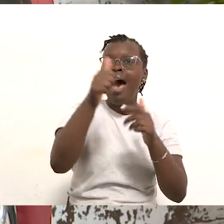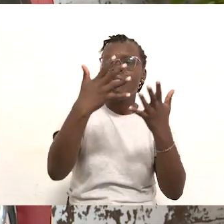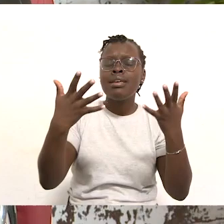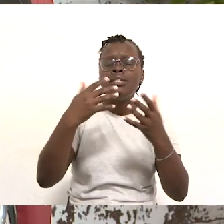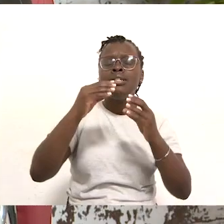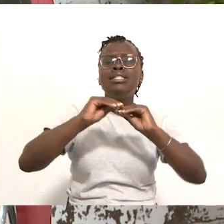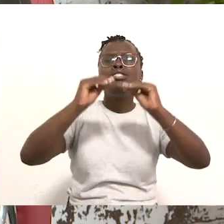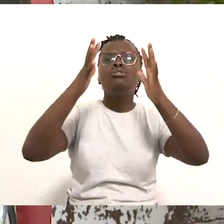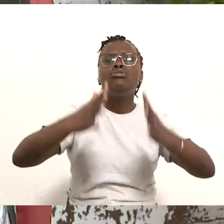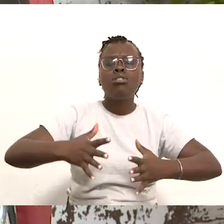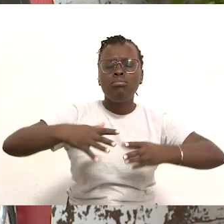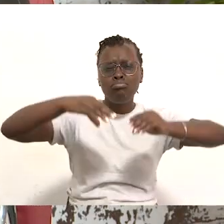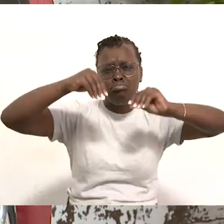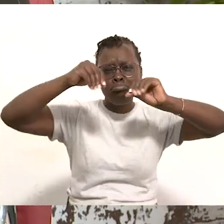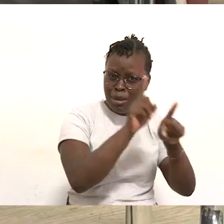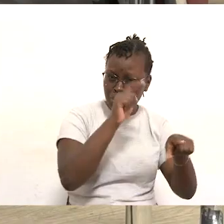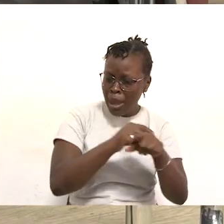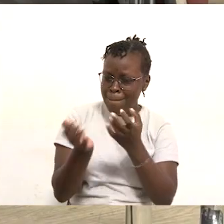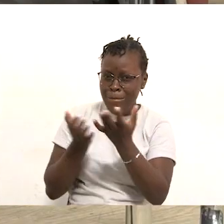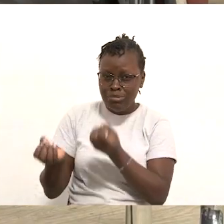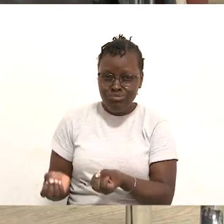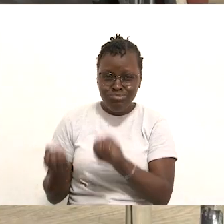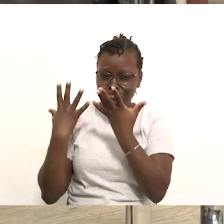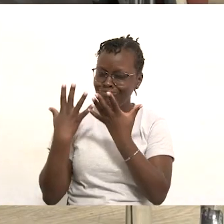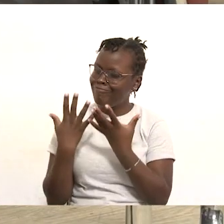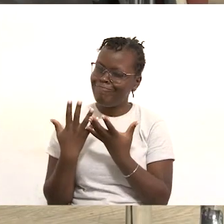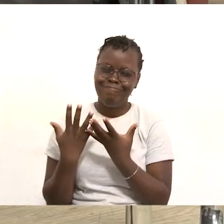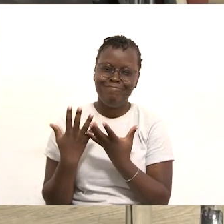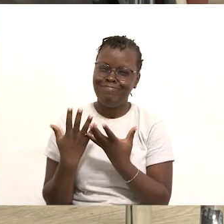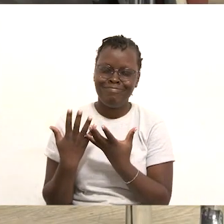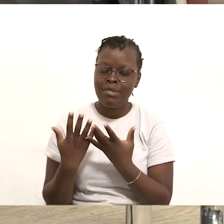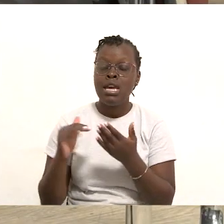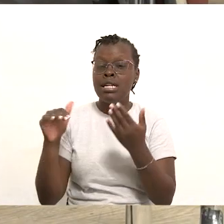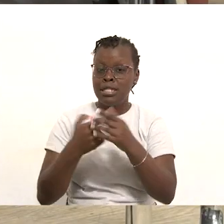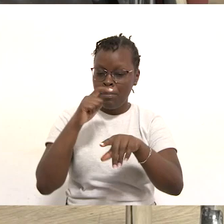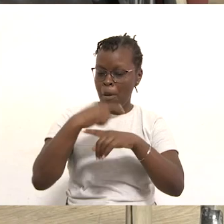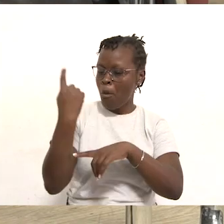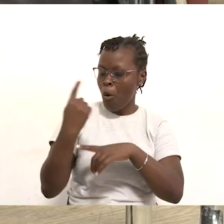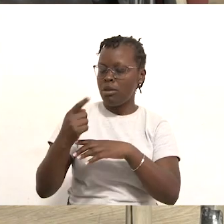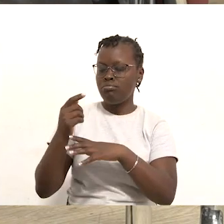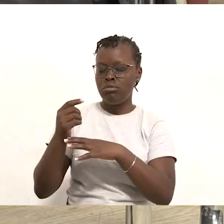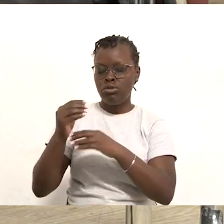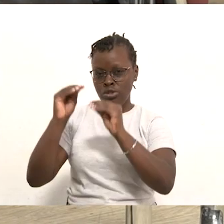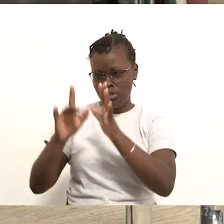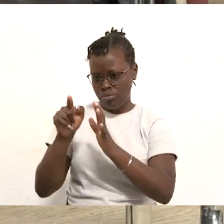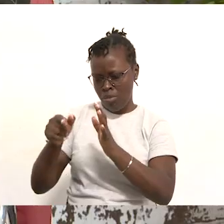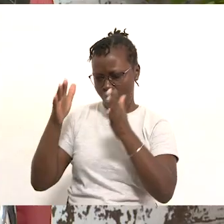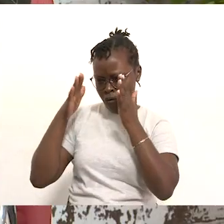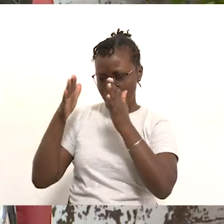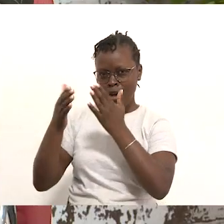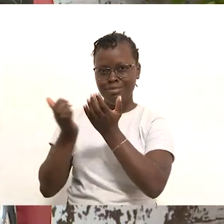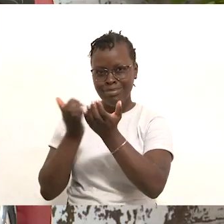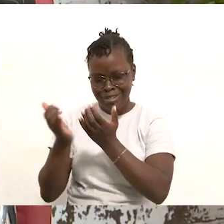it's challenging to find a teacher who has expertise in computer, business, and also